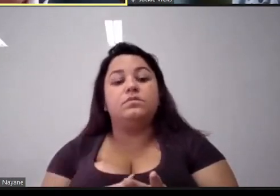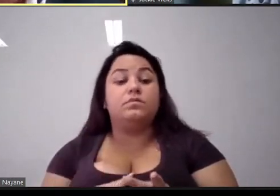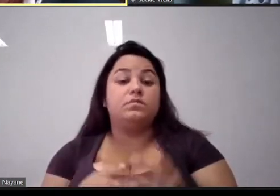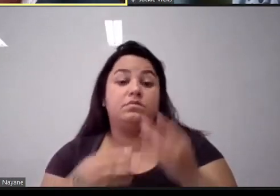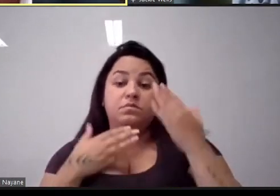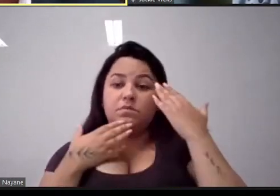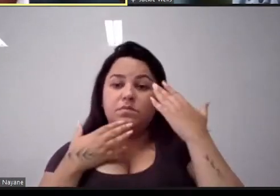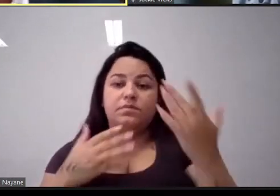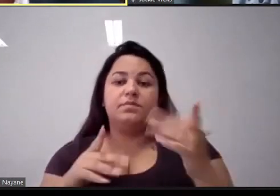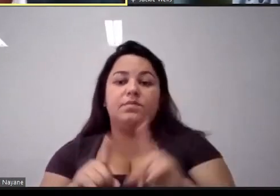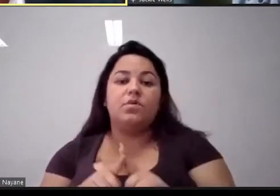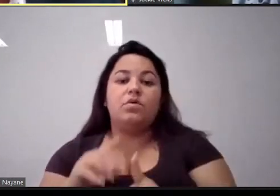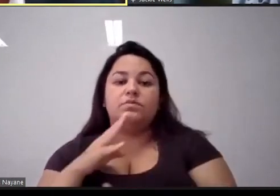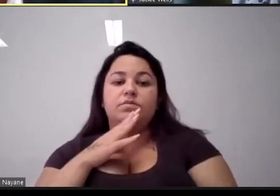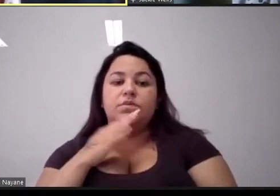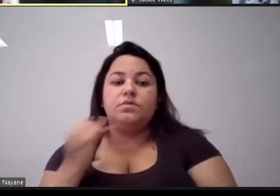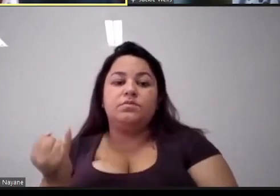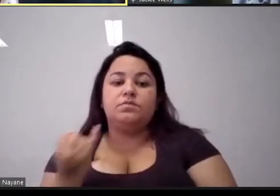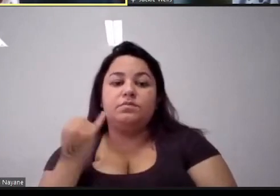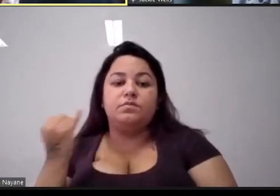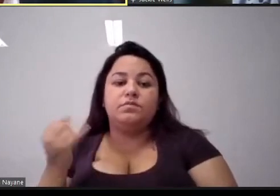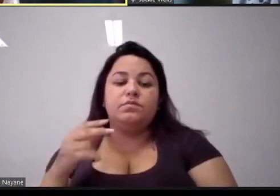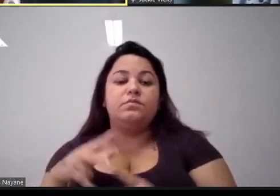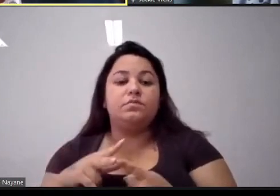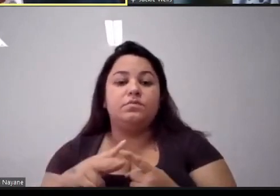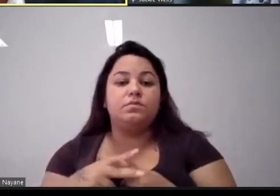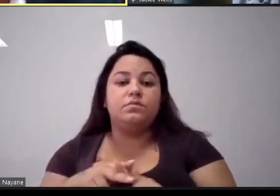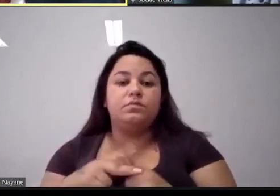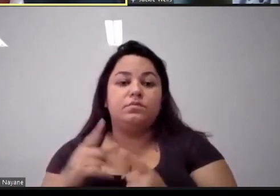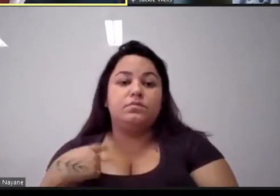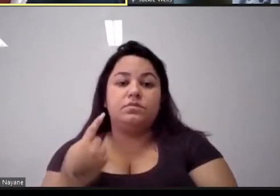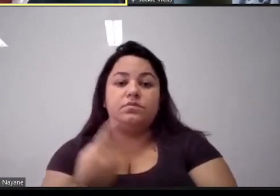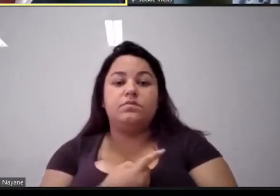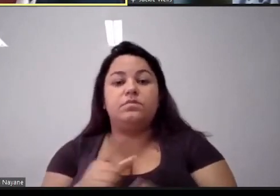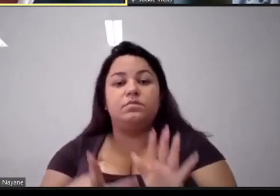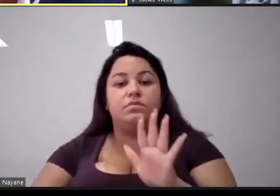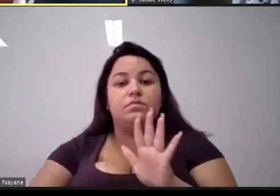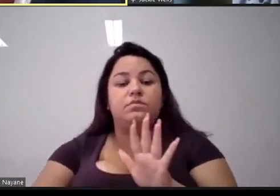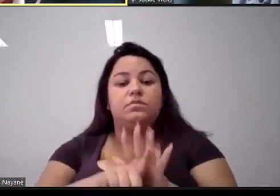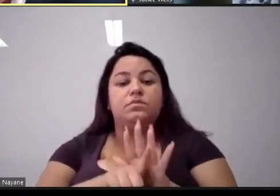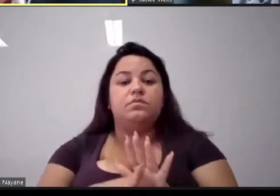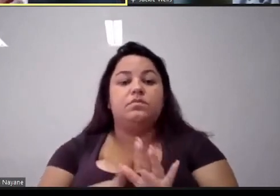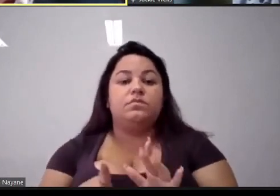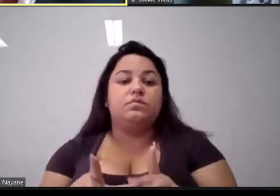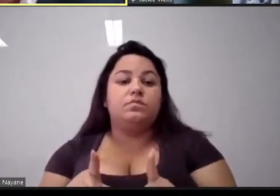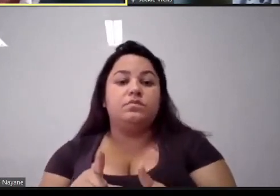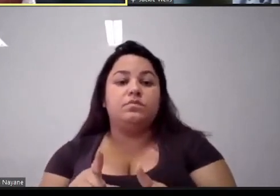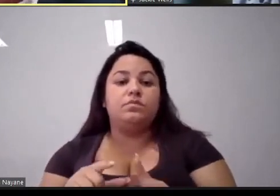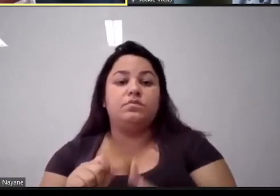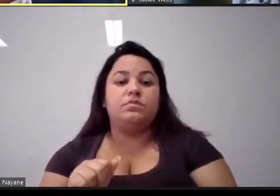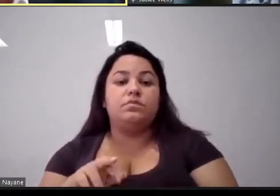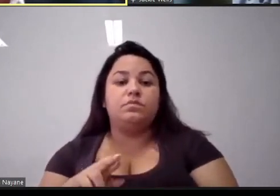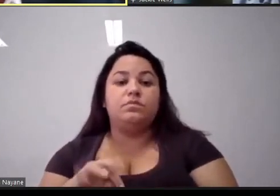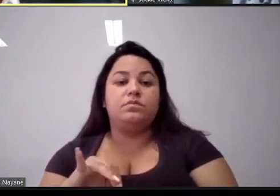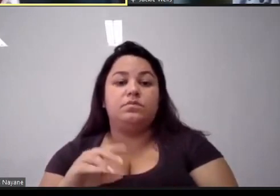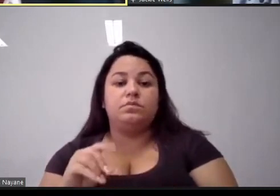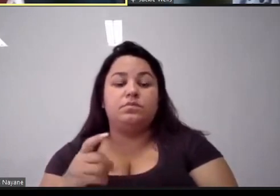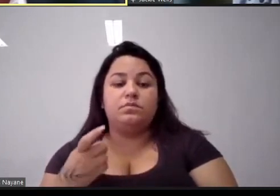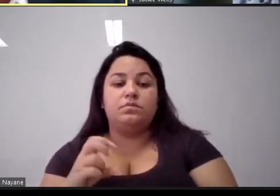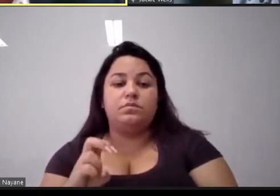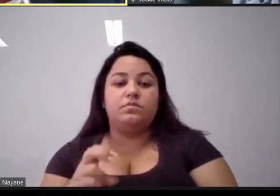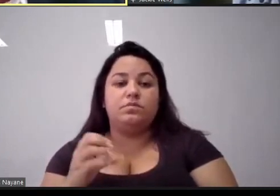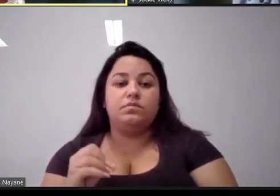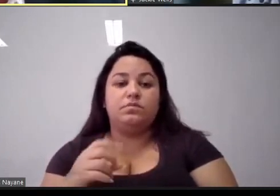Valle, Lucio, all of them here present with us. So to keeping this article